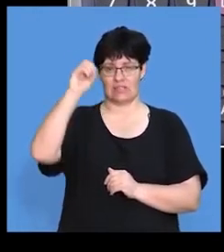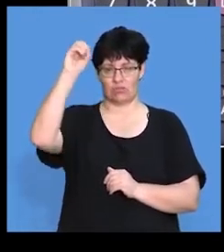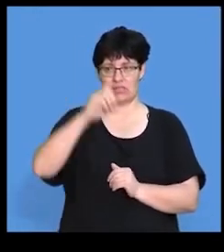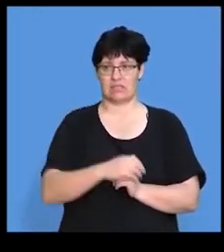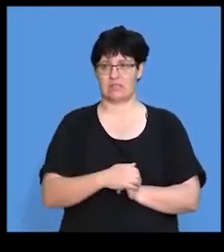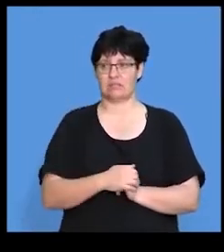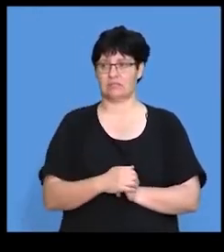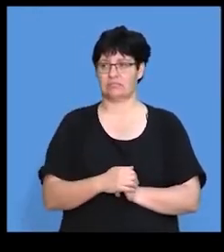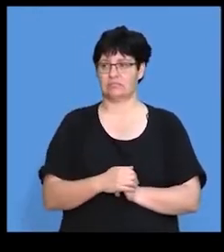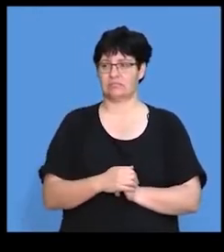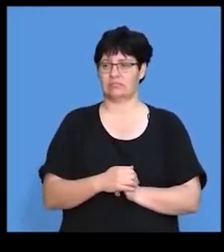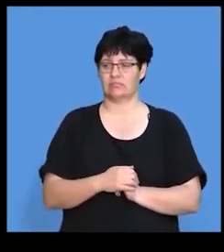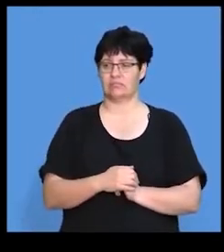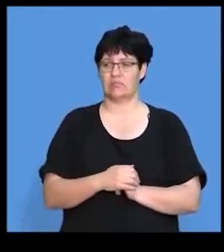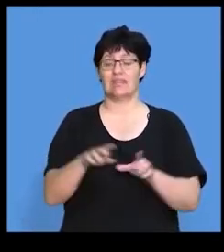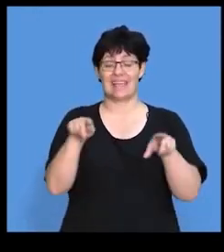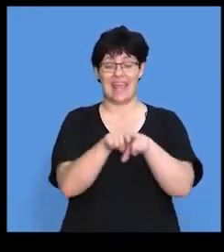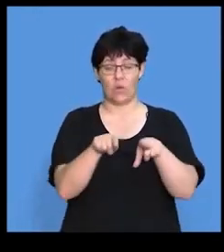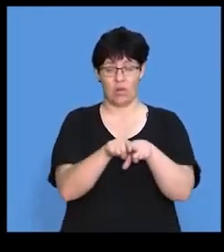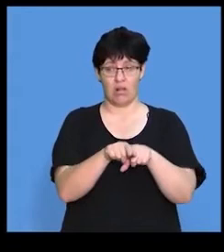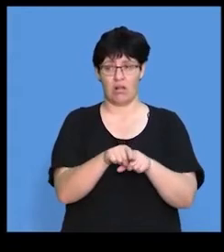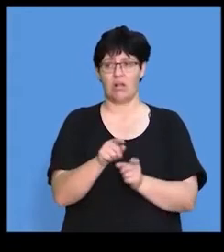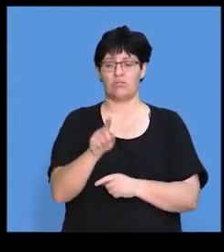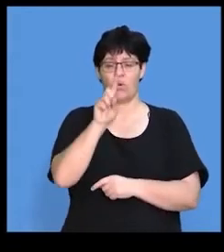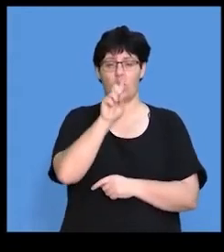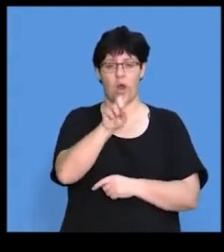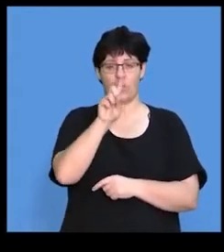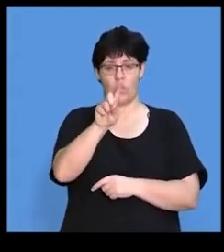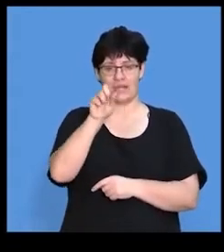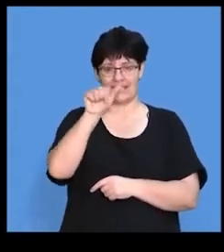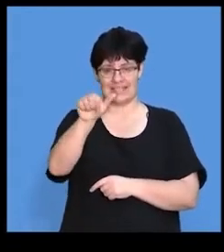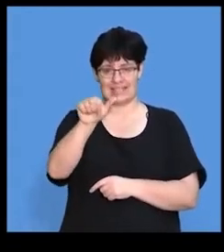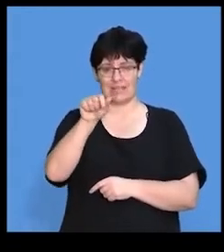116.6 degrees. Okay, so therefore it is equal to